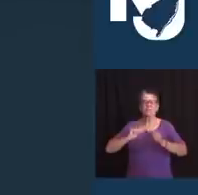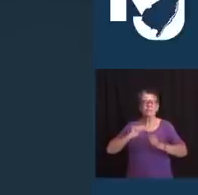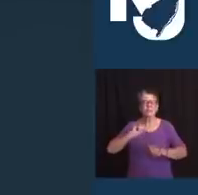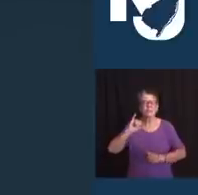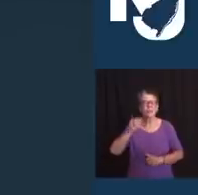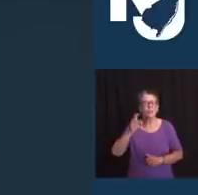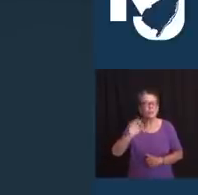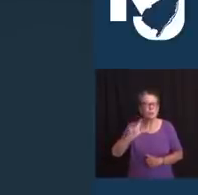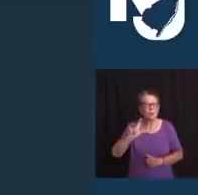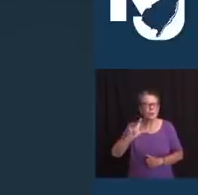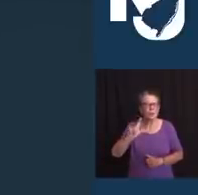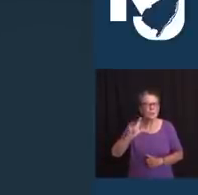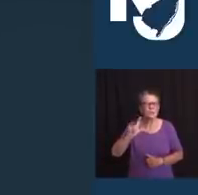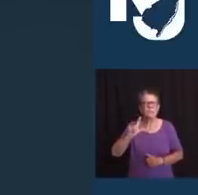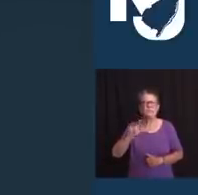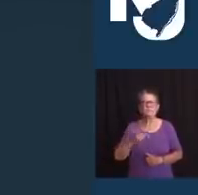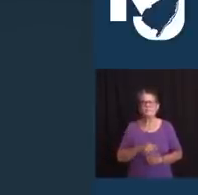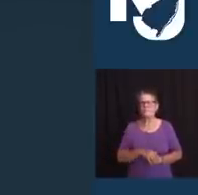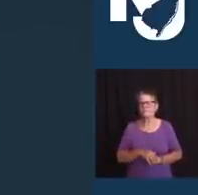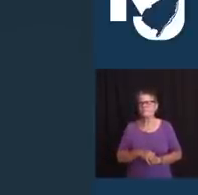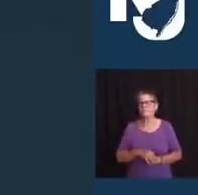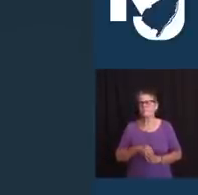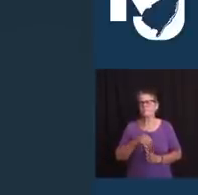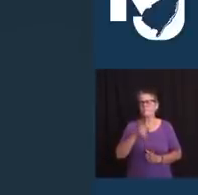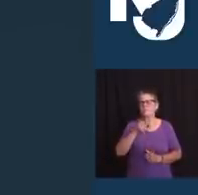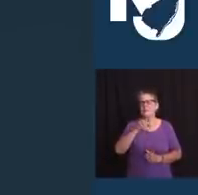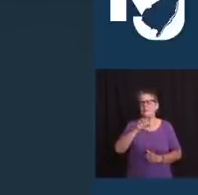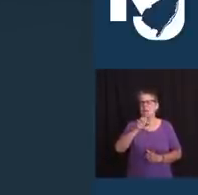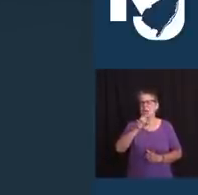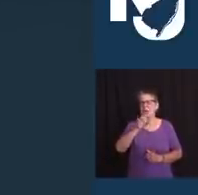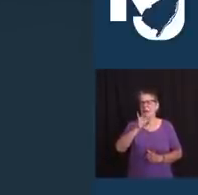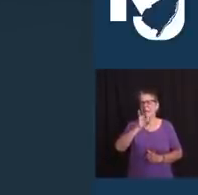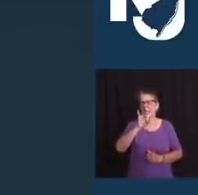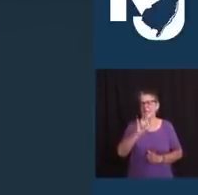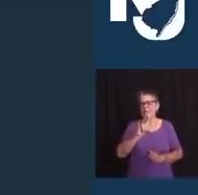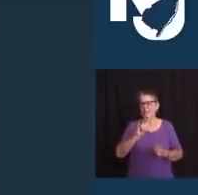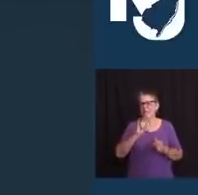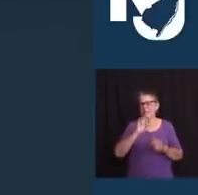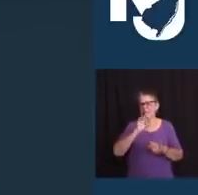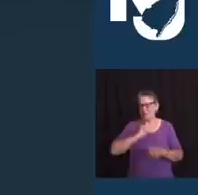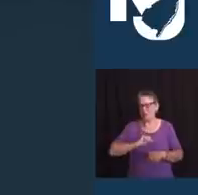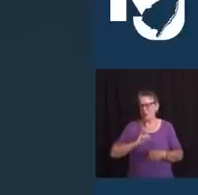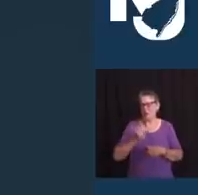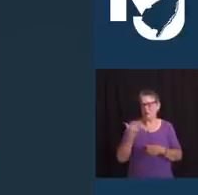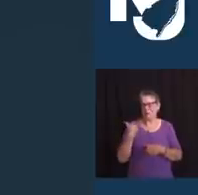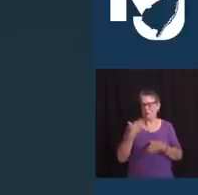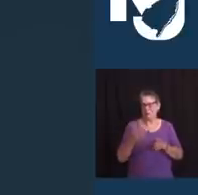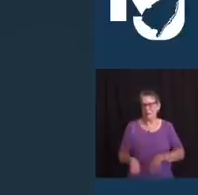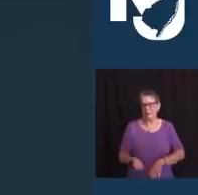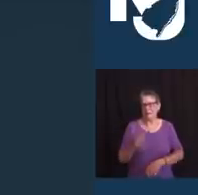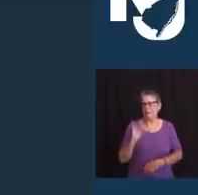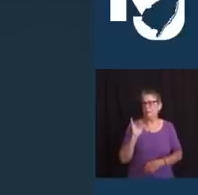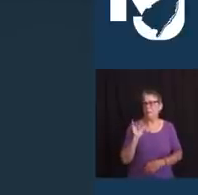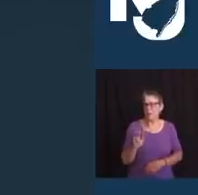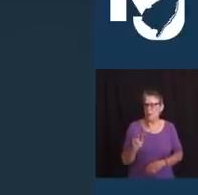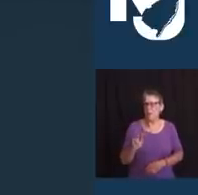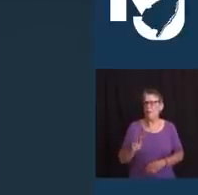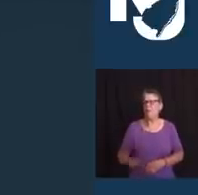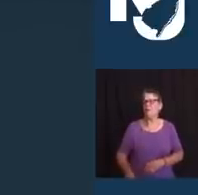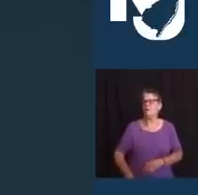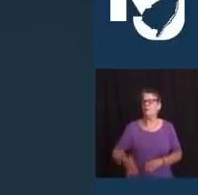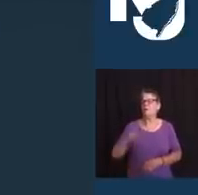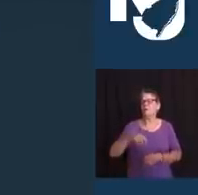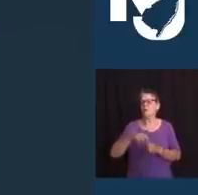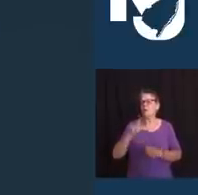she lost her battle with COVID this past January. Born and raised in Los Angeles, she found her